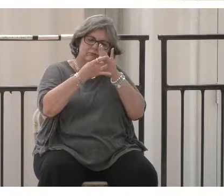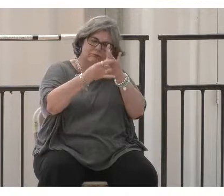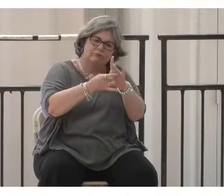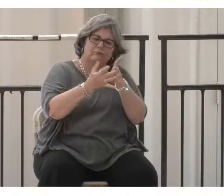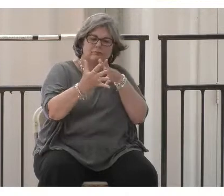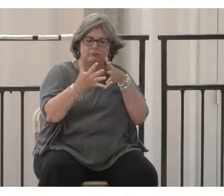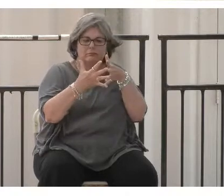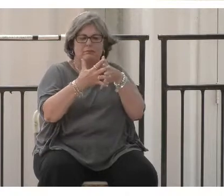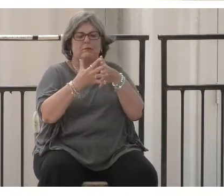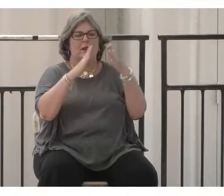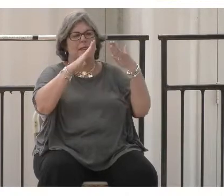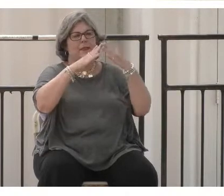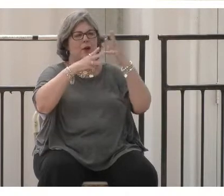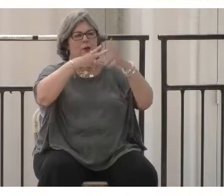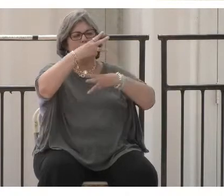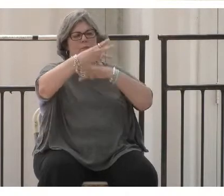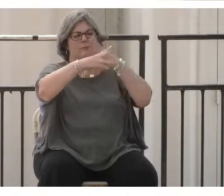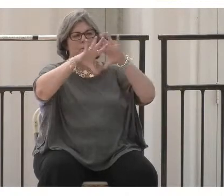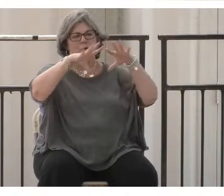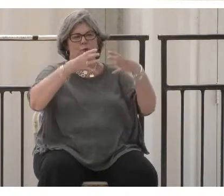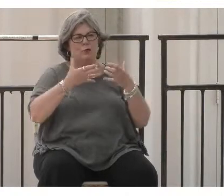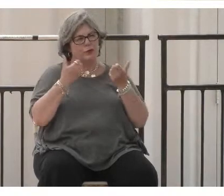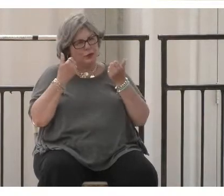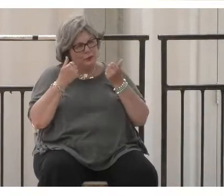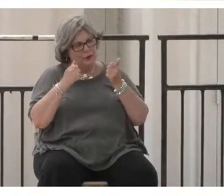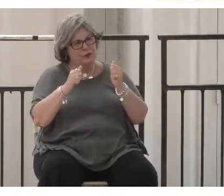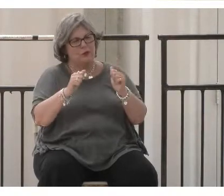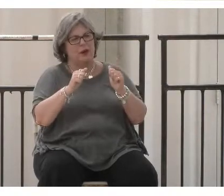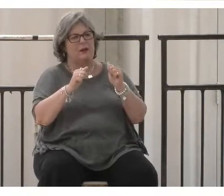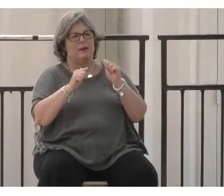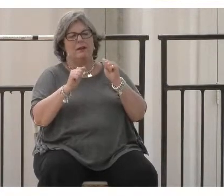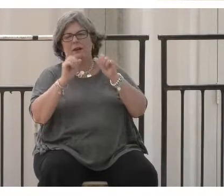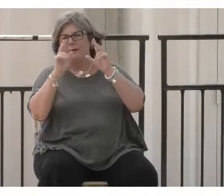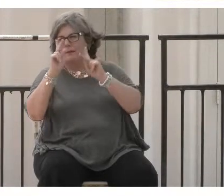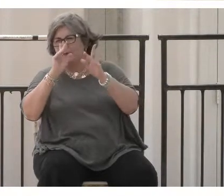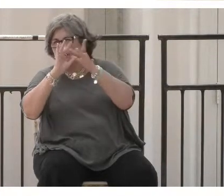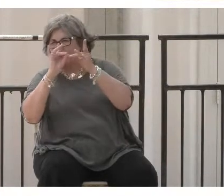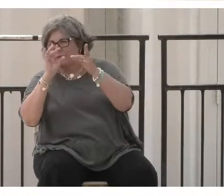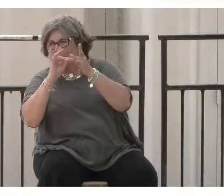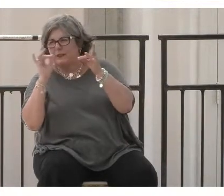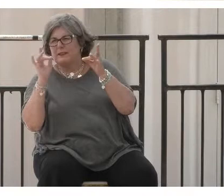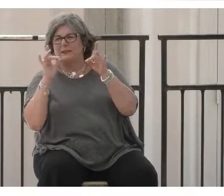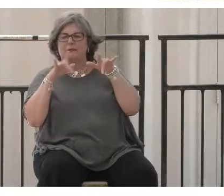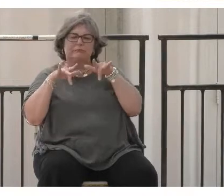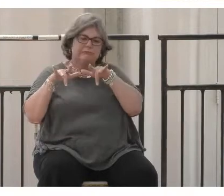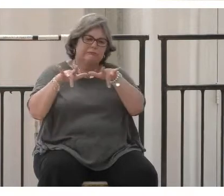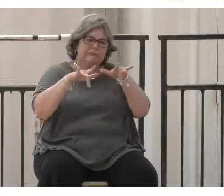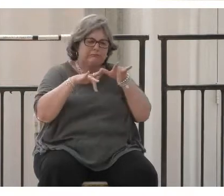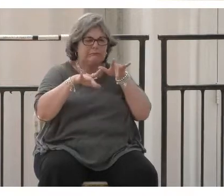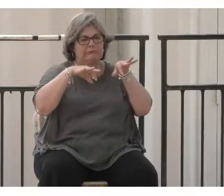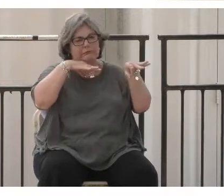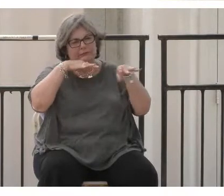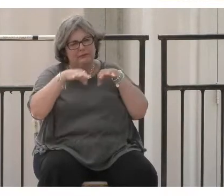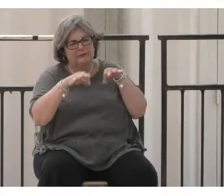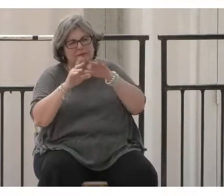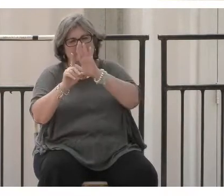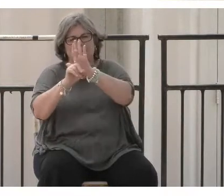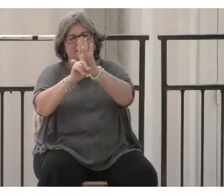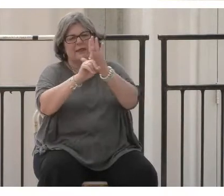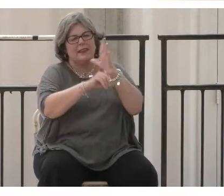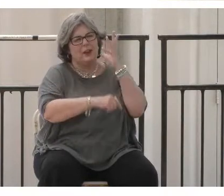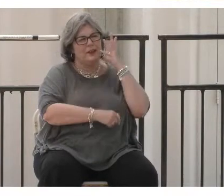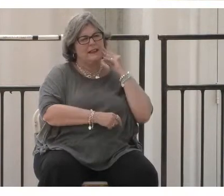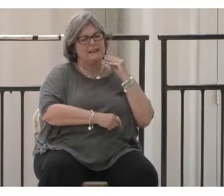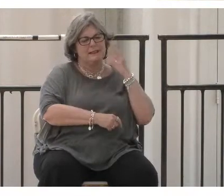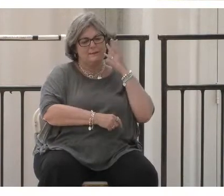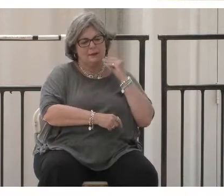the urban world. So we've tried to record voices of people in our soundscapes talking about their